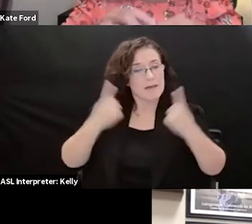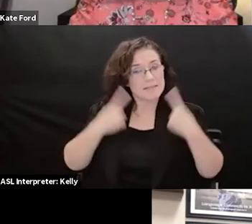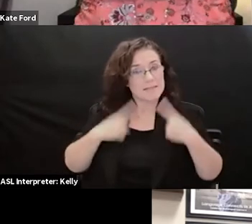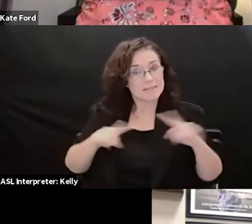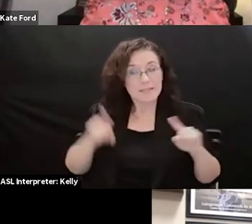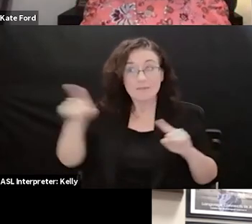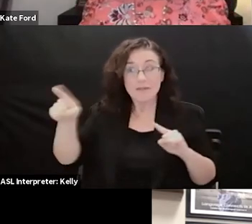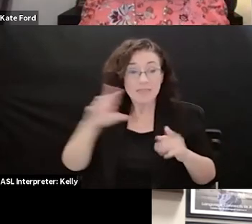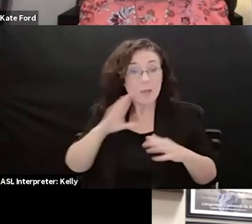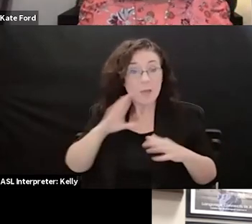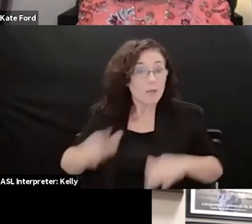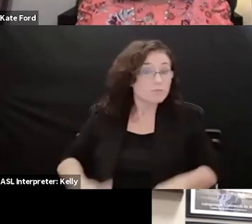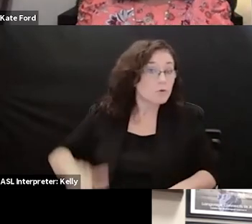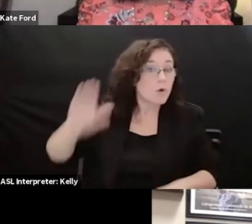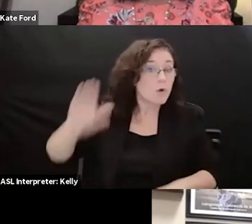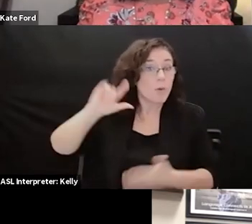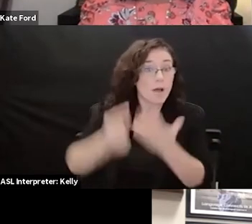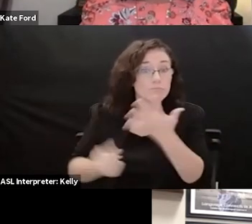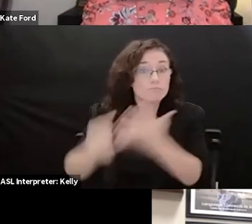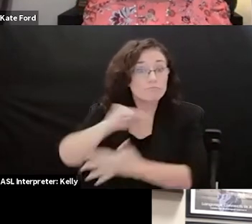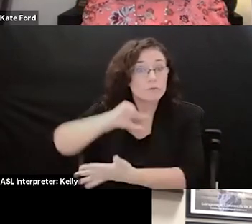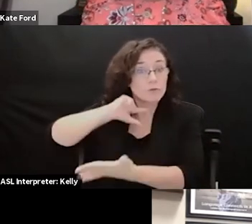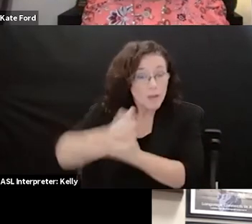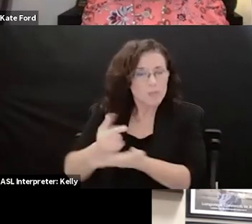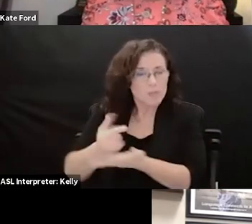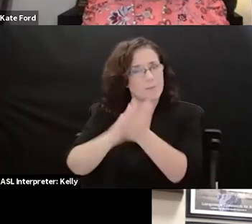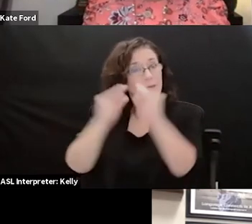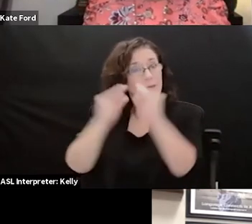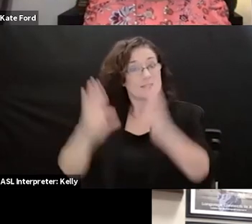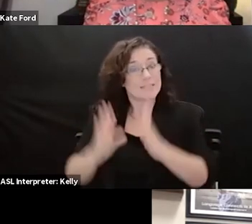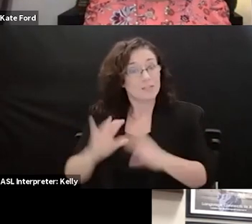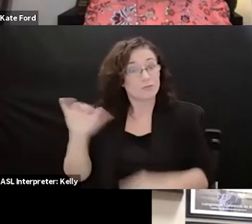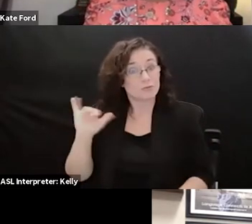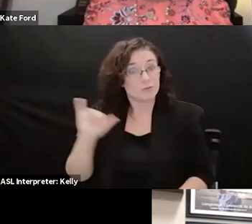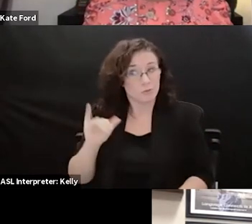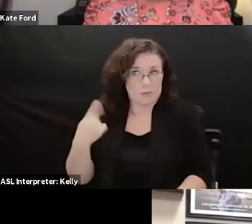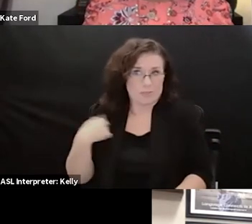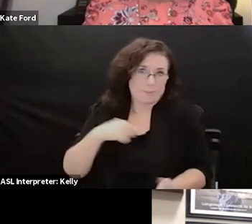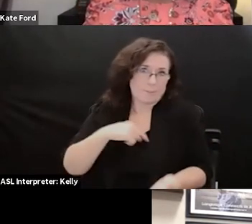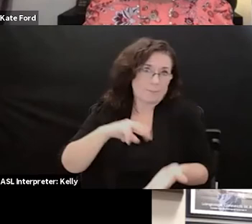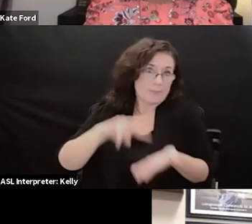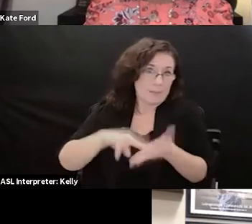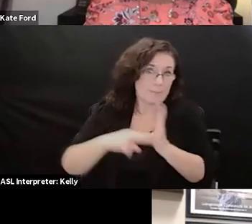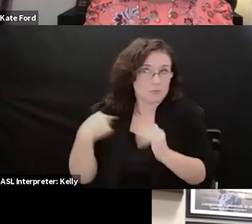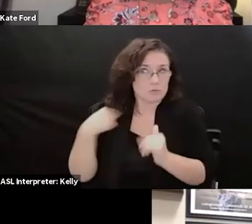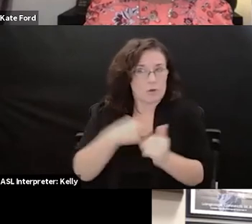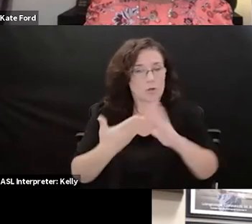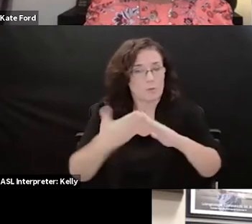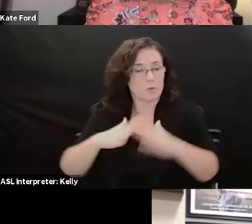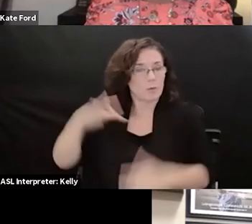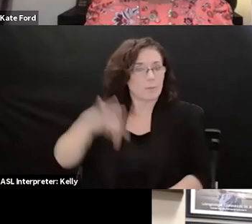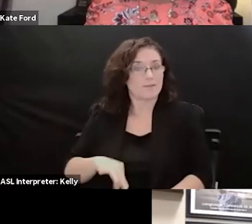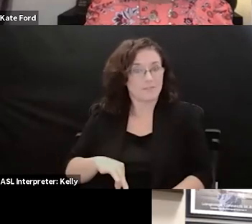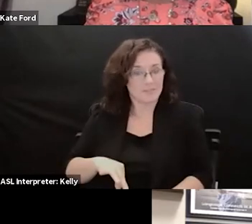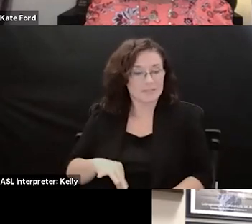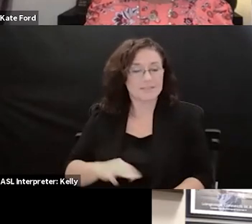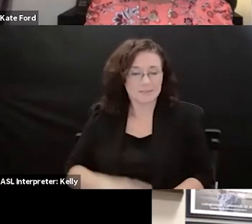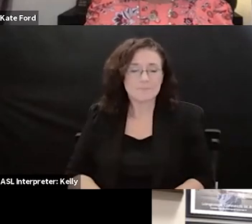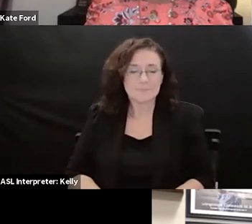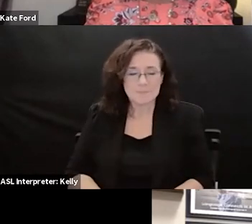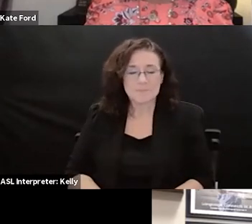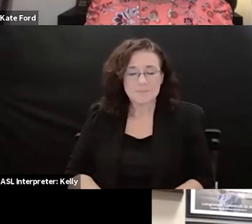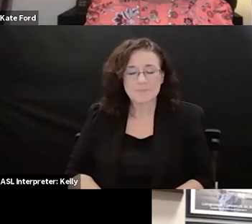do and and our community can certainly benefit from that so i want to see also the continued